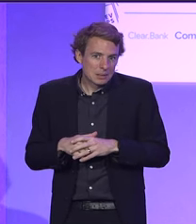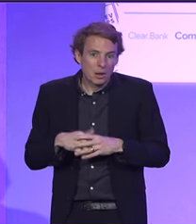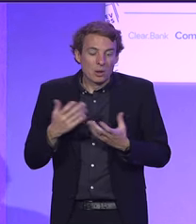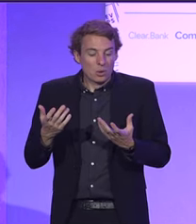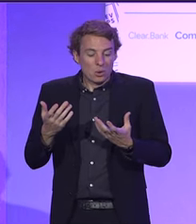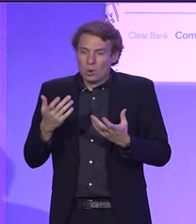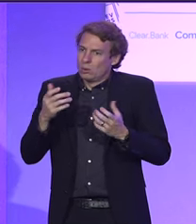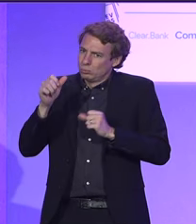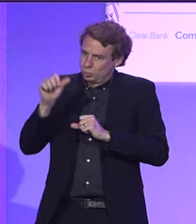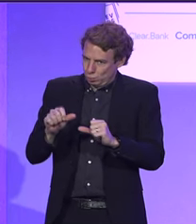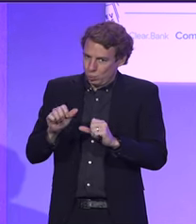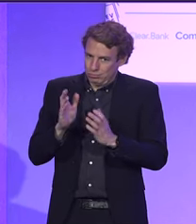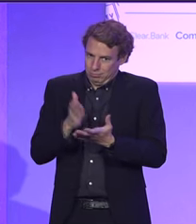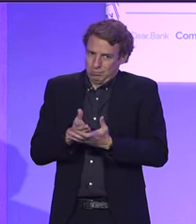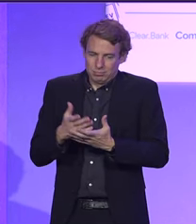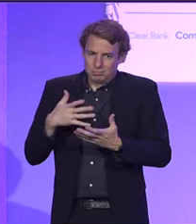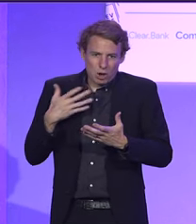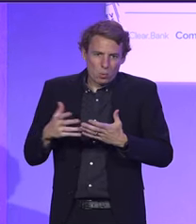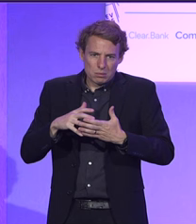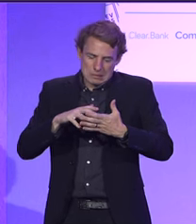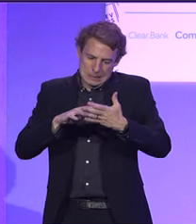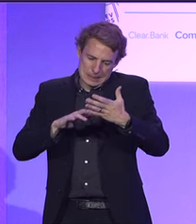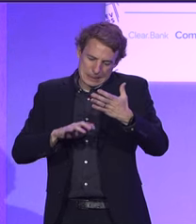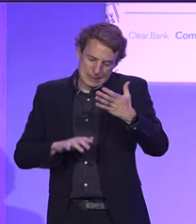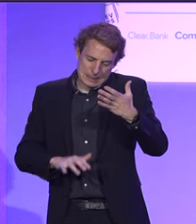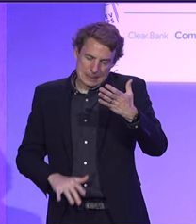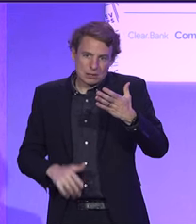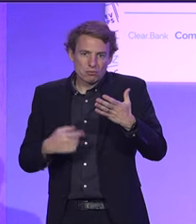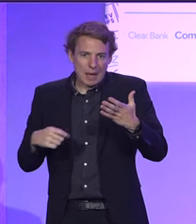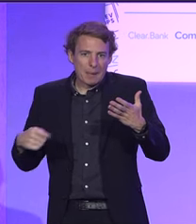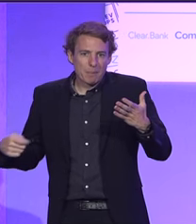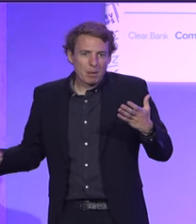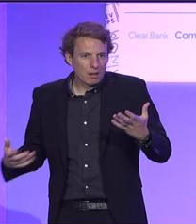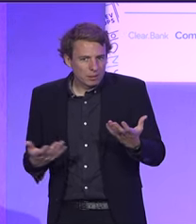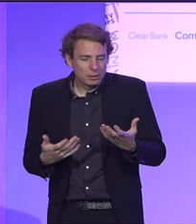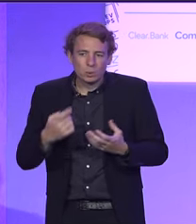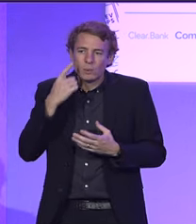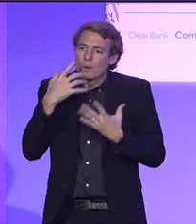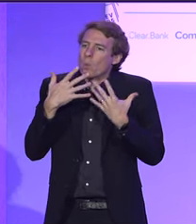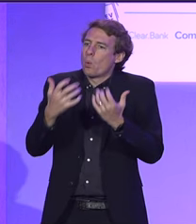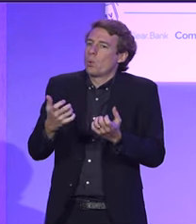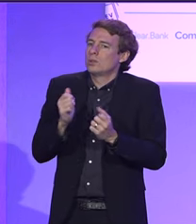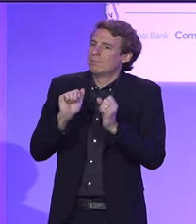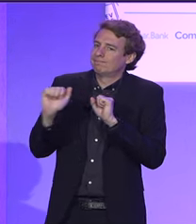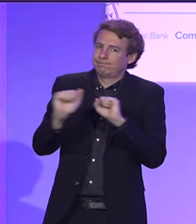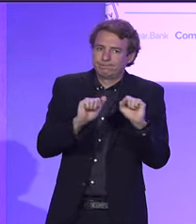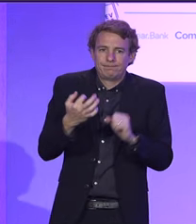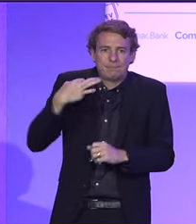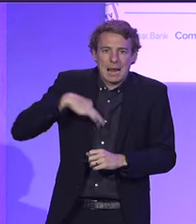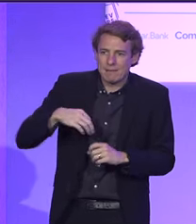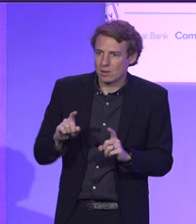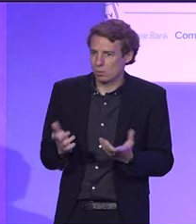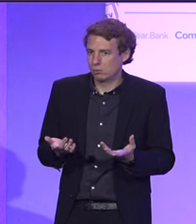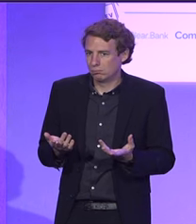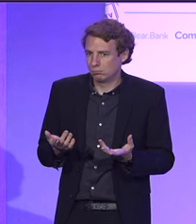need rambling, long submissions. What is the audience going to get out of this? What's in it for them? If I come